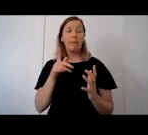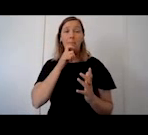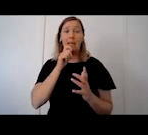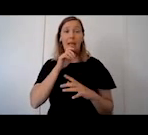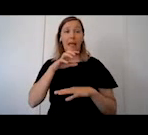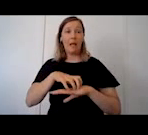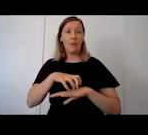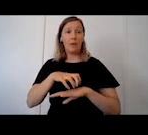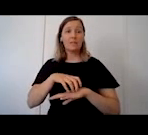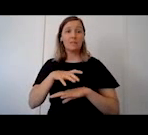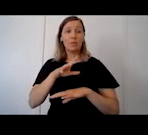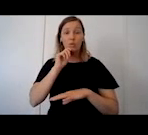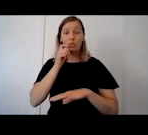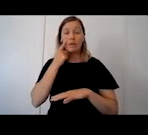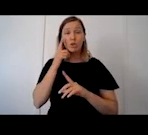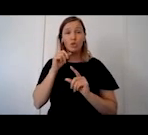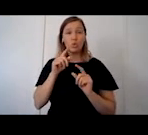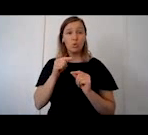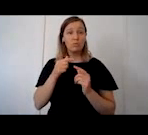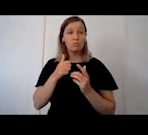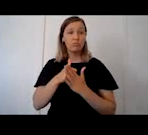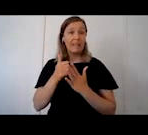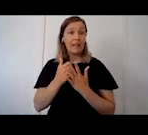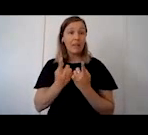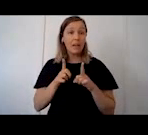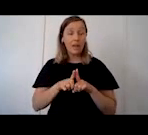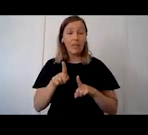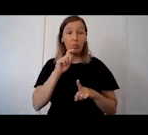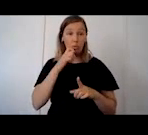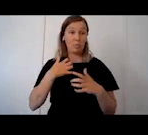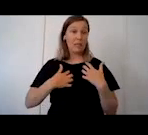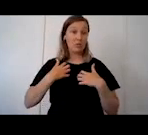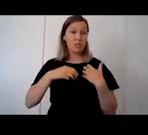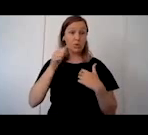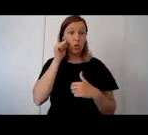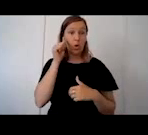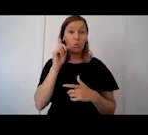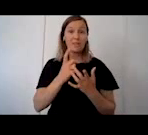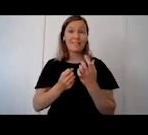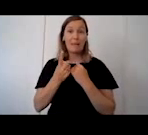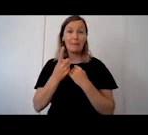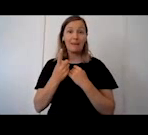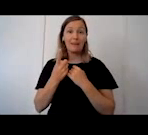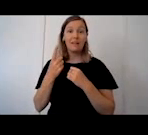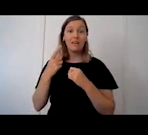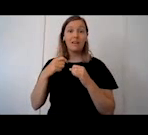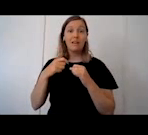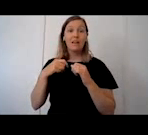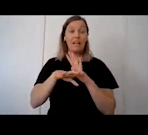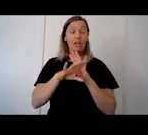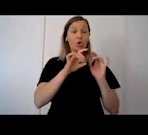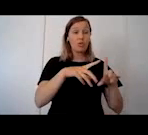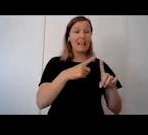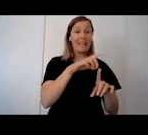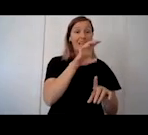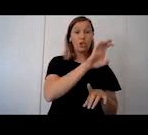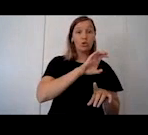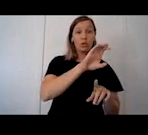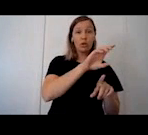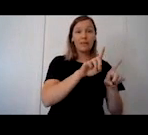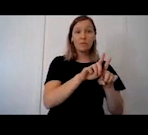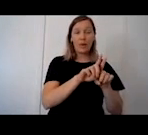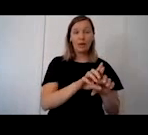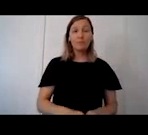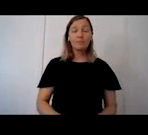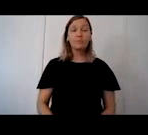be willing to look at doing something like that. It would be interesting to hear what's going on in Australia and Europe. But I